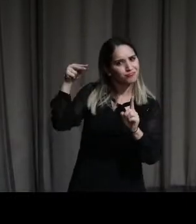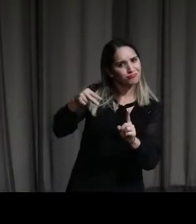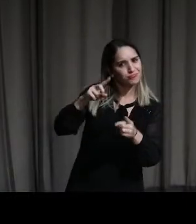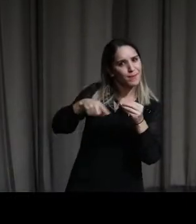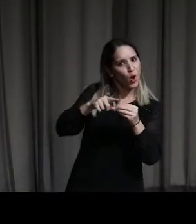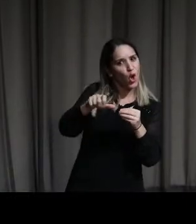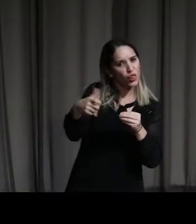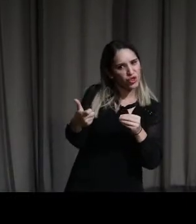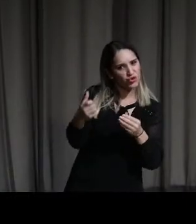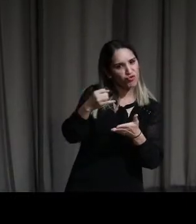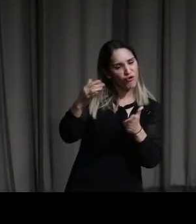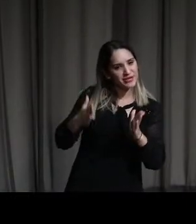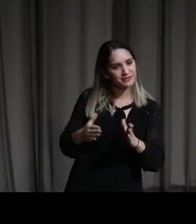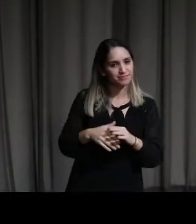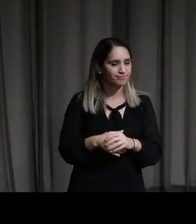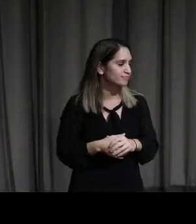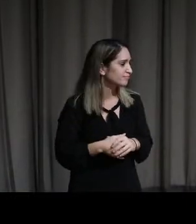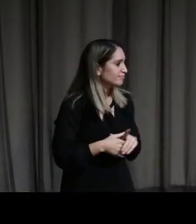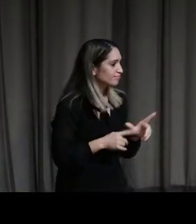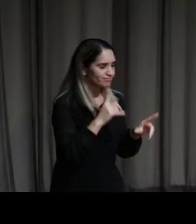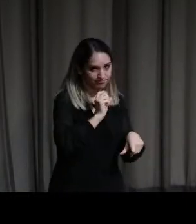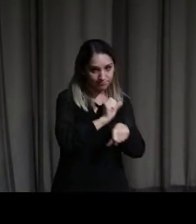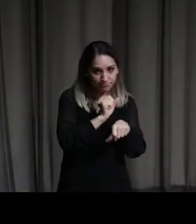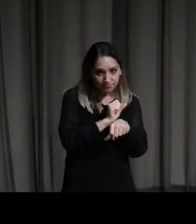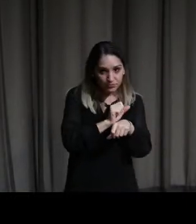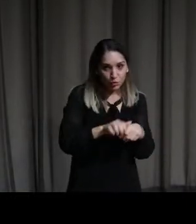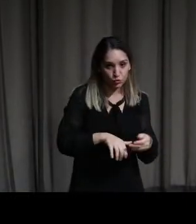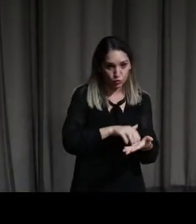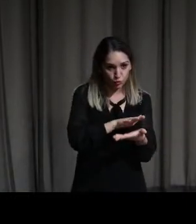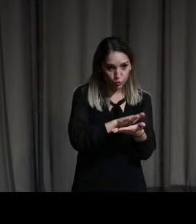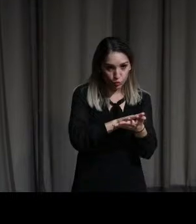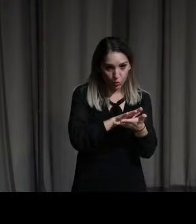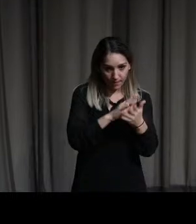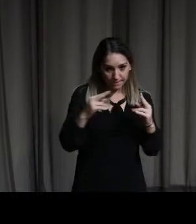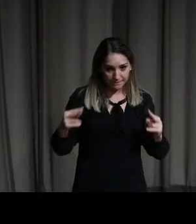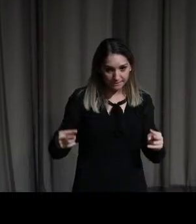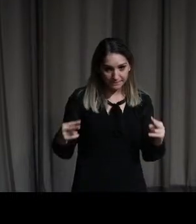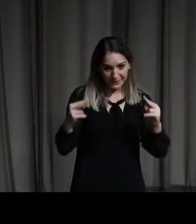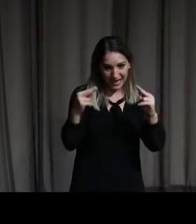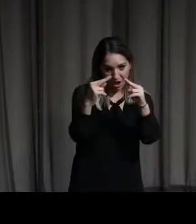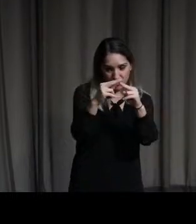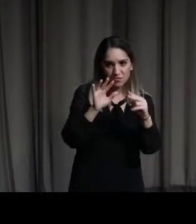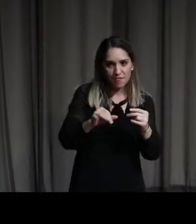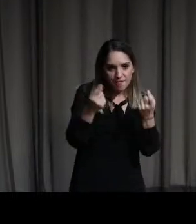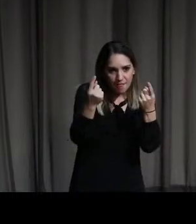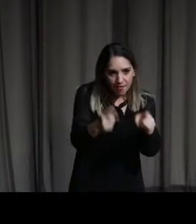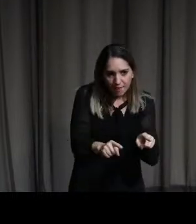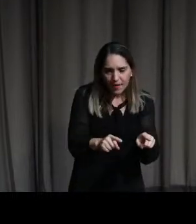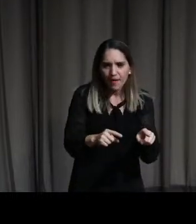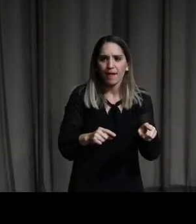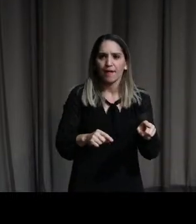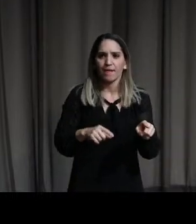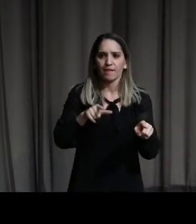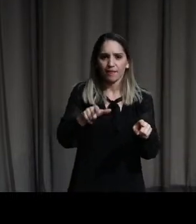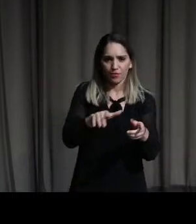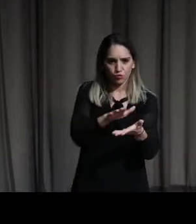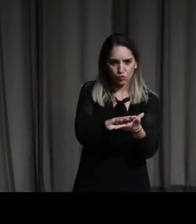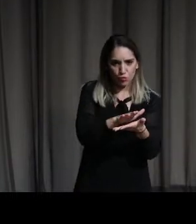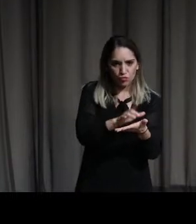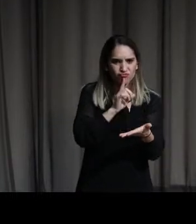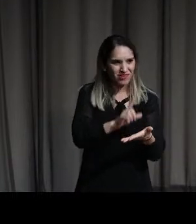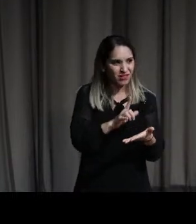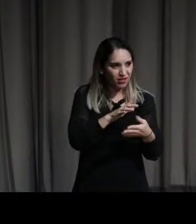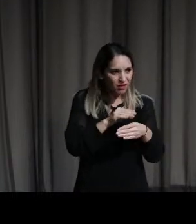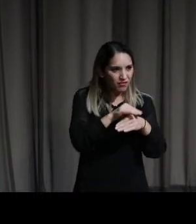Definitely the School of Paris and what was happening in Paris was something that affected all